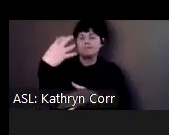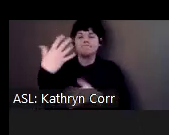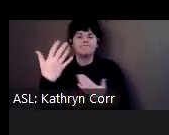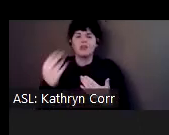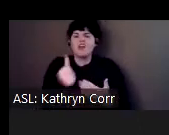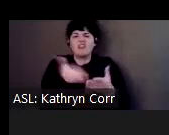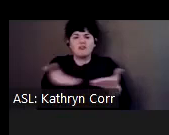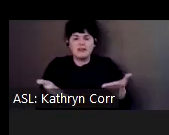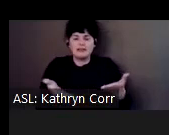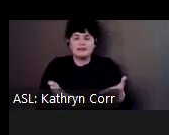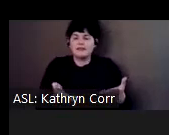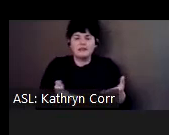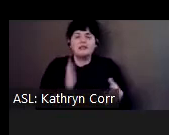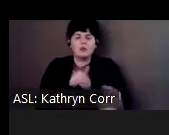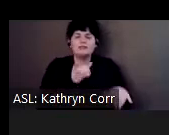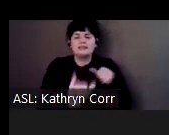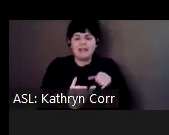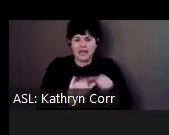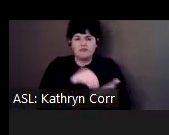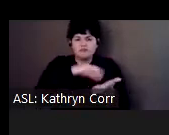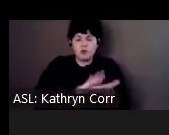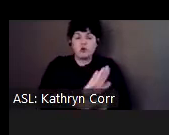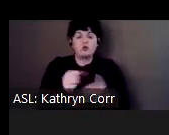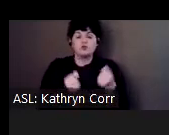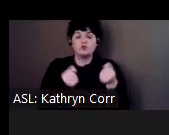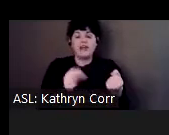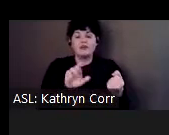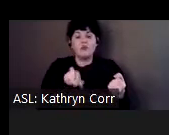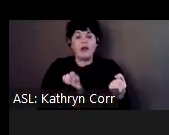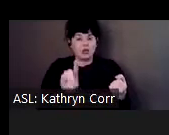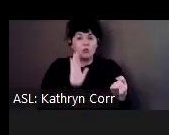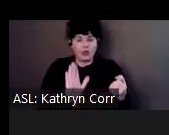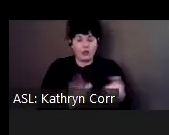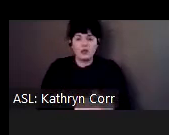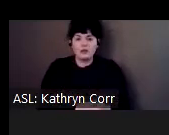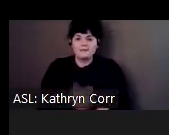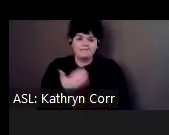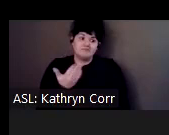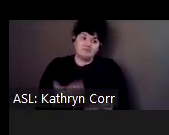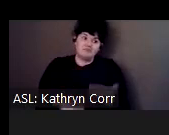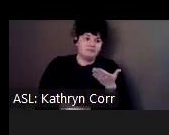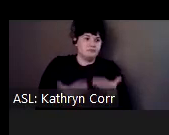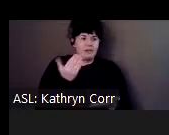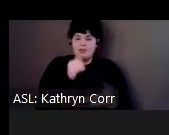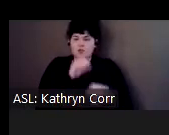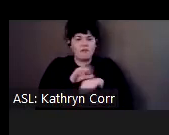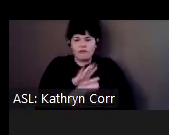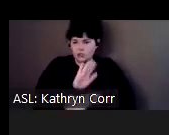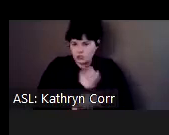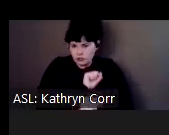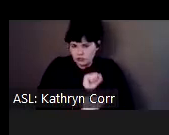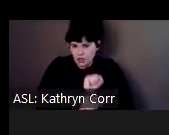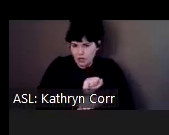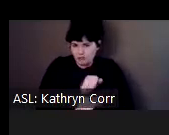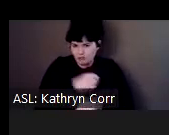not be removed from your driving record. And that may not be relevant to the job you're applying to, but if you are applying